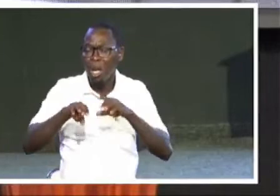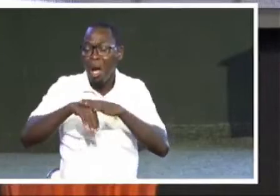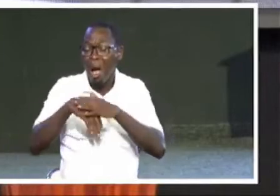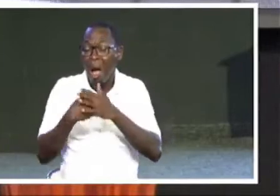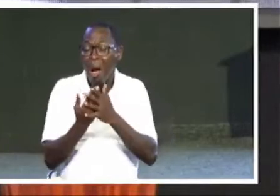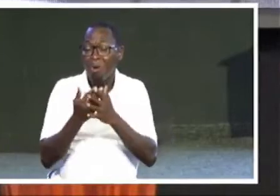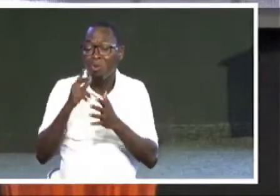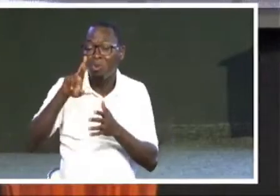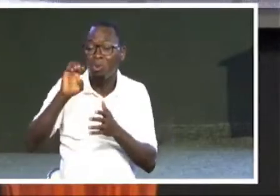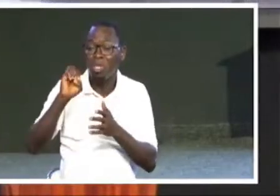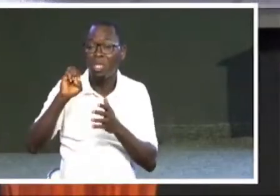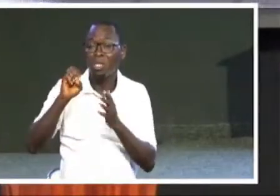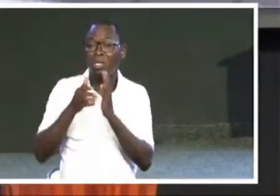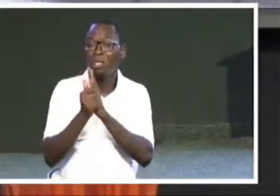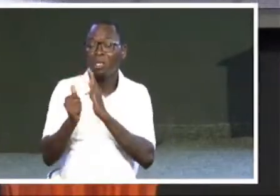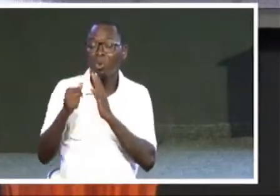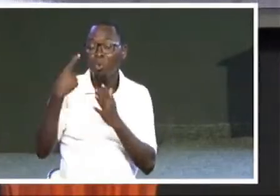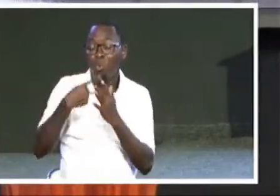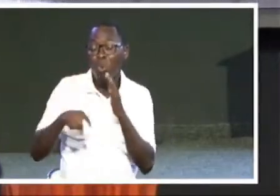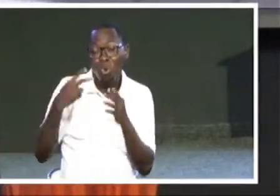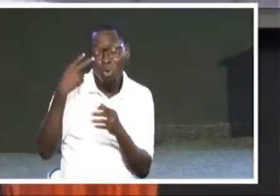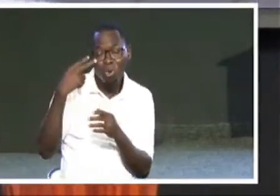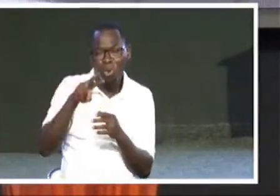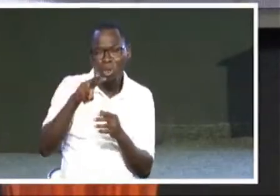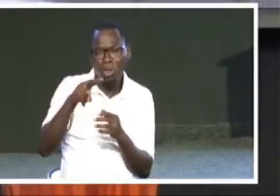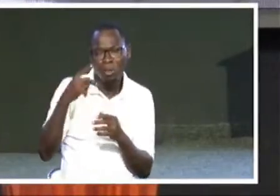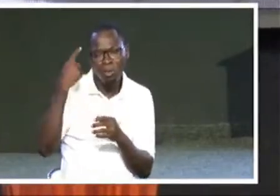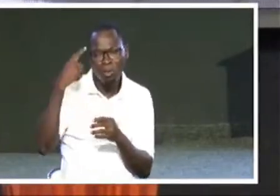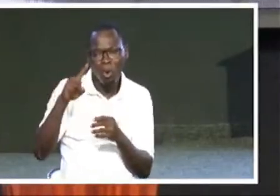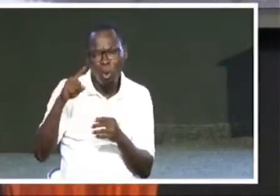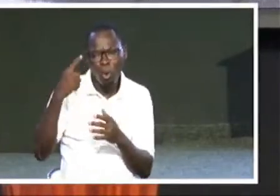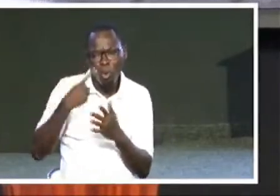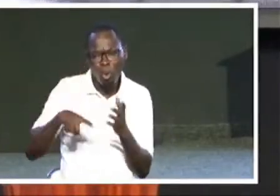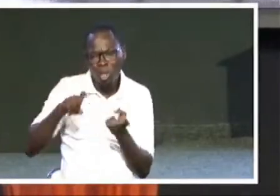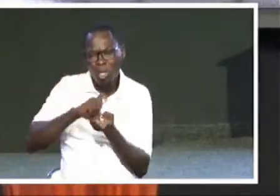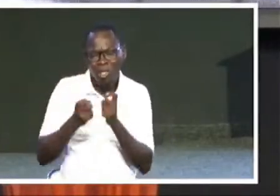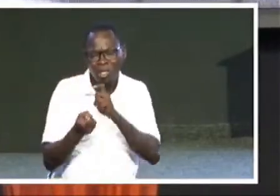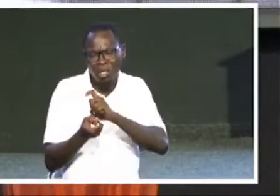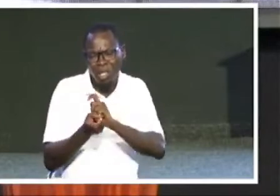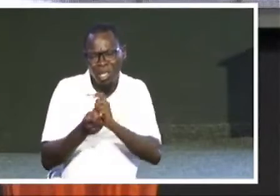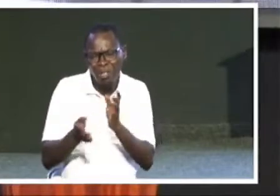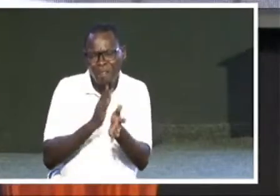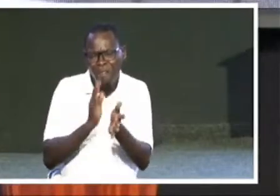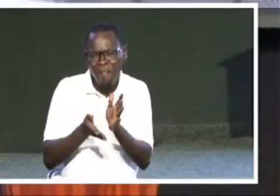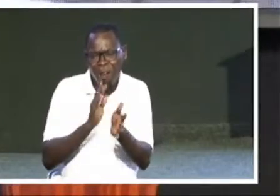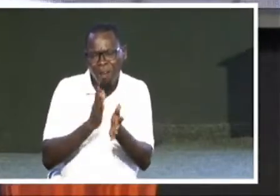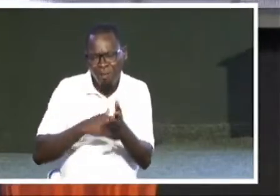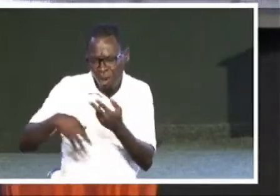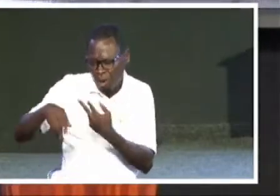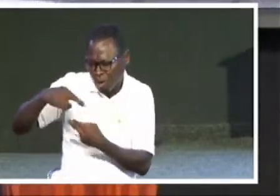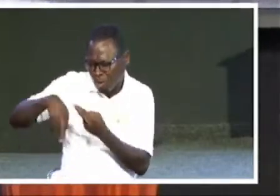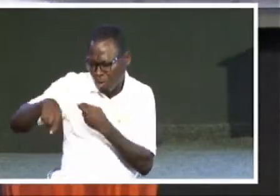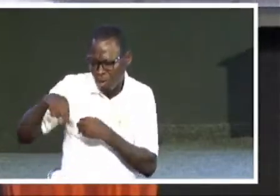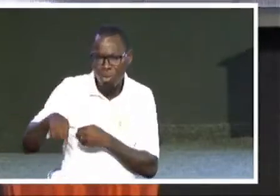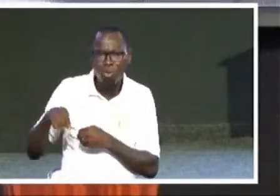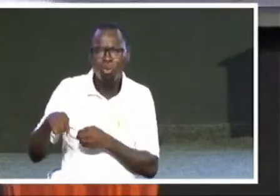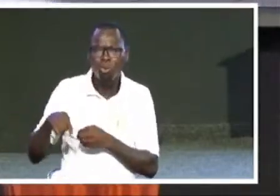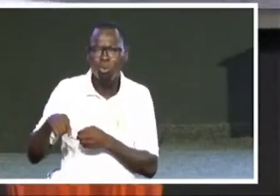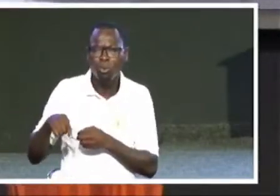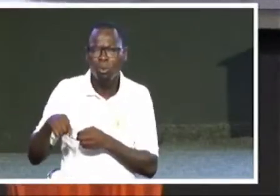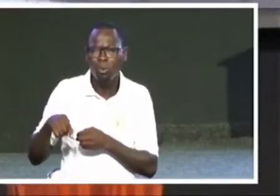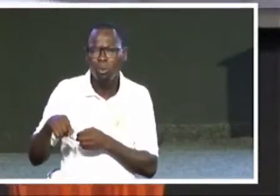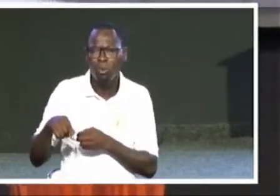reskill? What should you look out for? What is changing so rapidly around you that's making